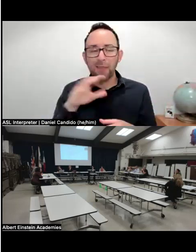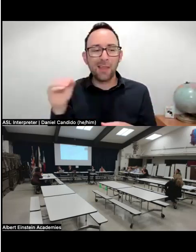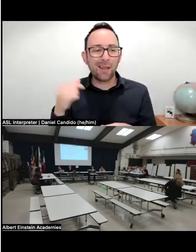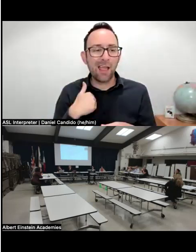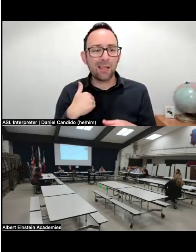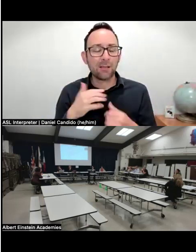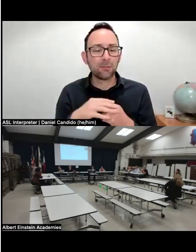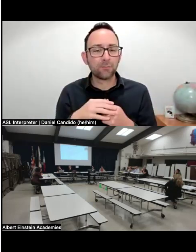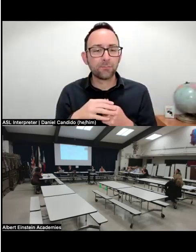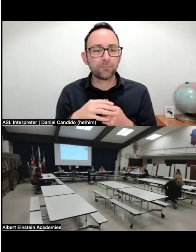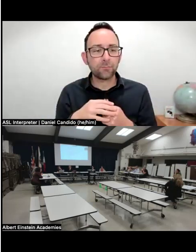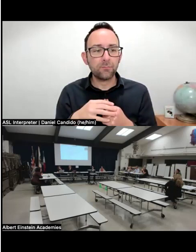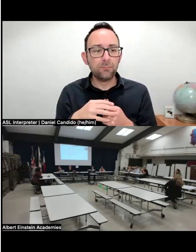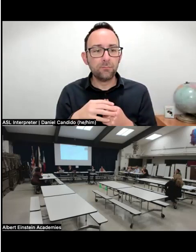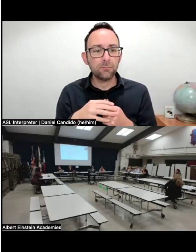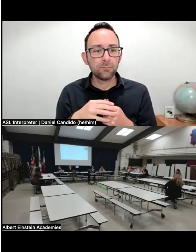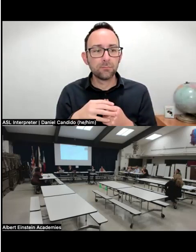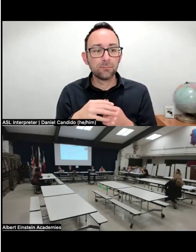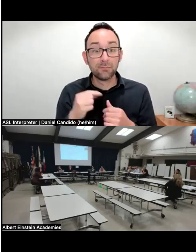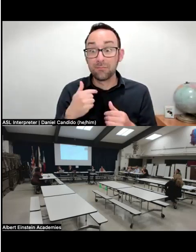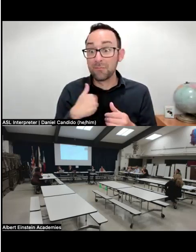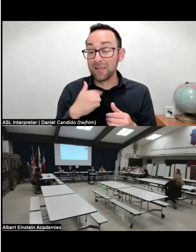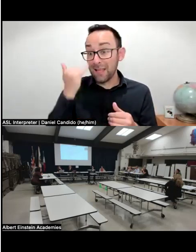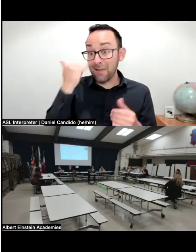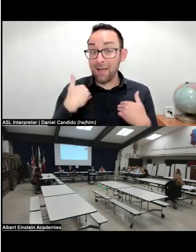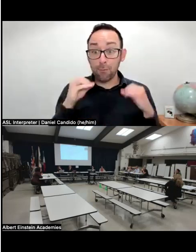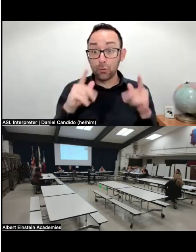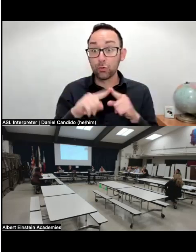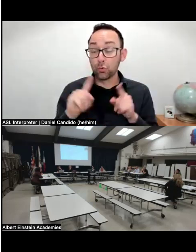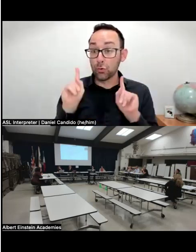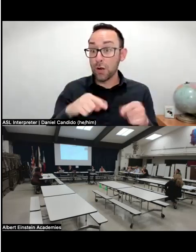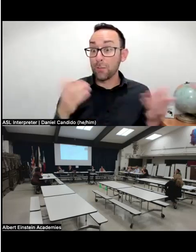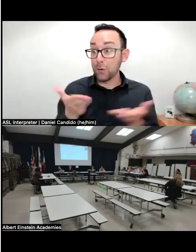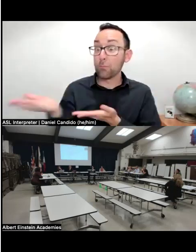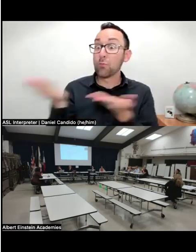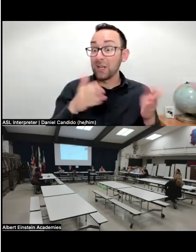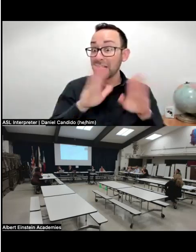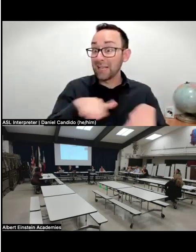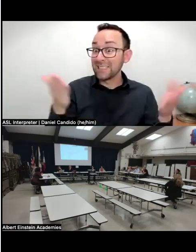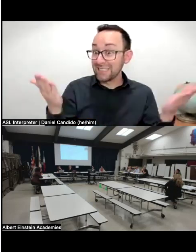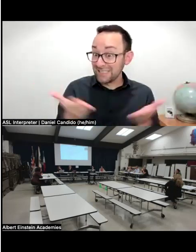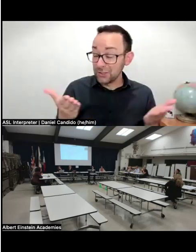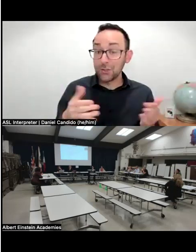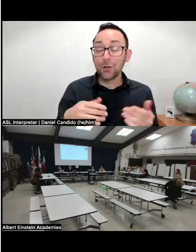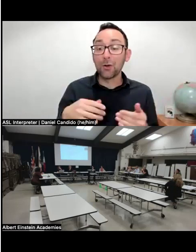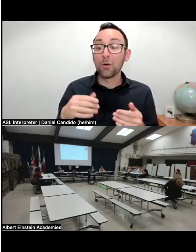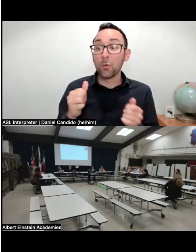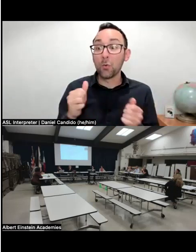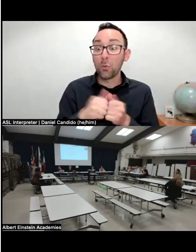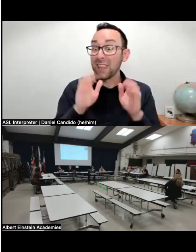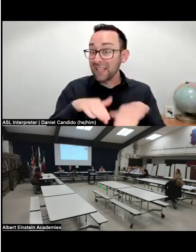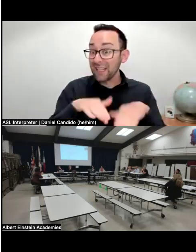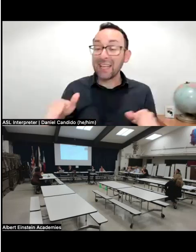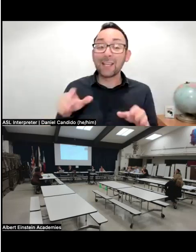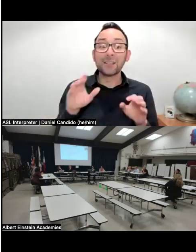having an opportunity to feed my kids here versus having to get home from a meeting, 6:30, 7 something, and having to throw dinner together.